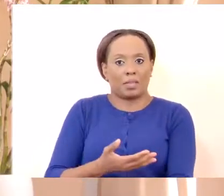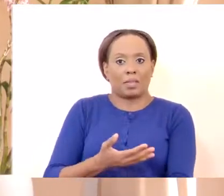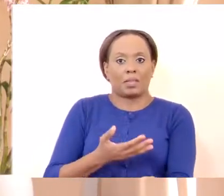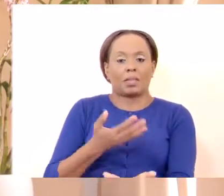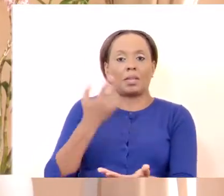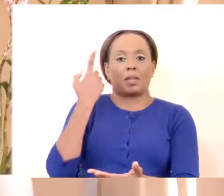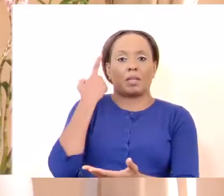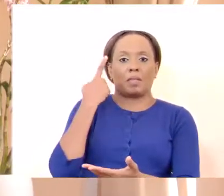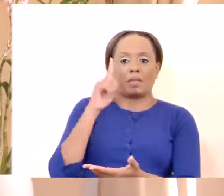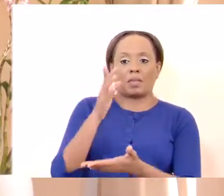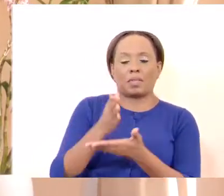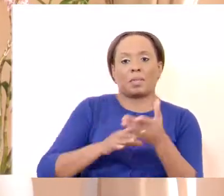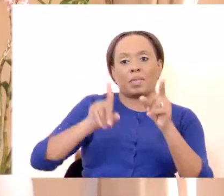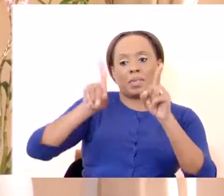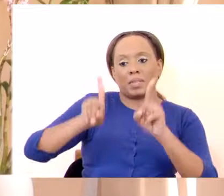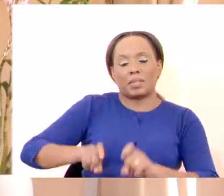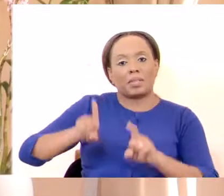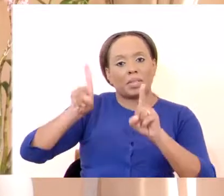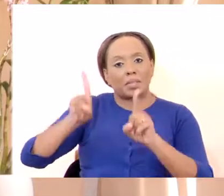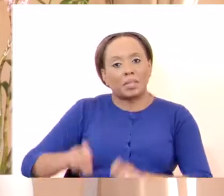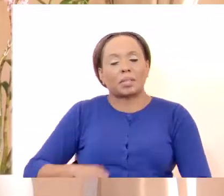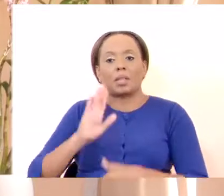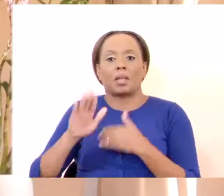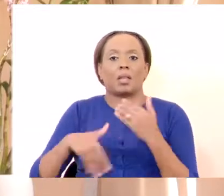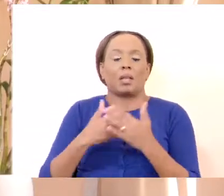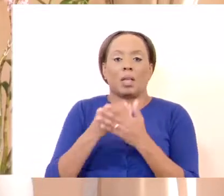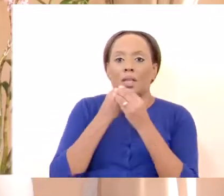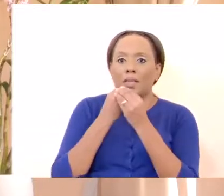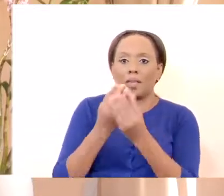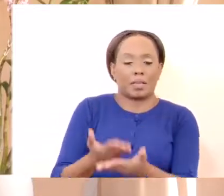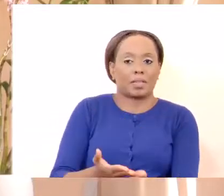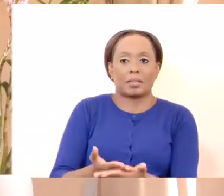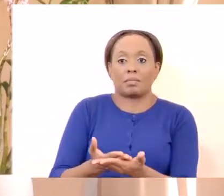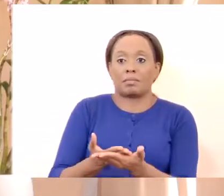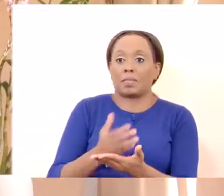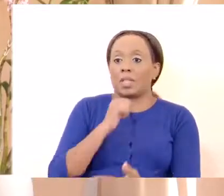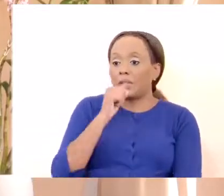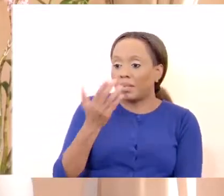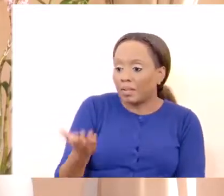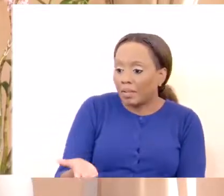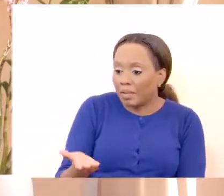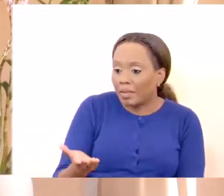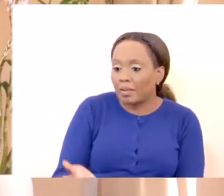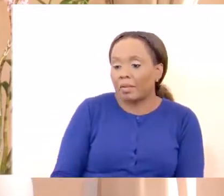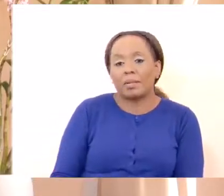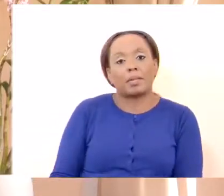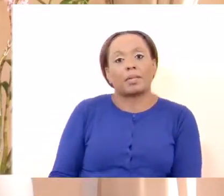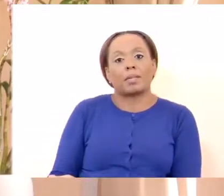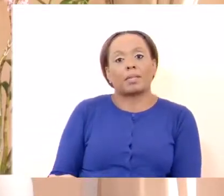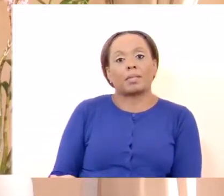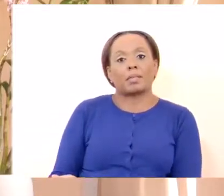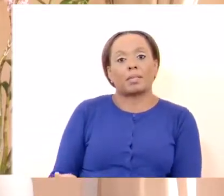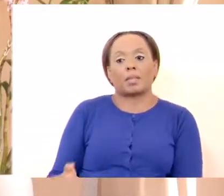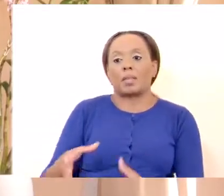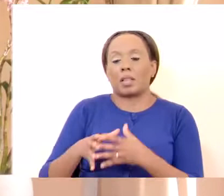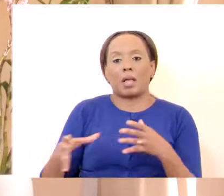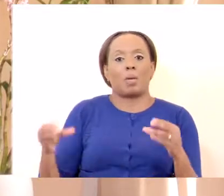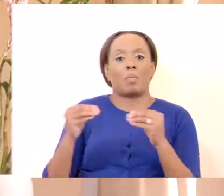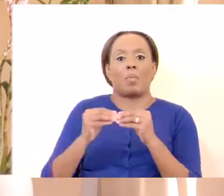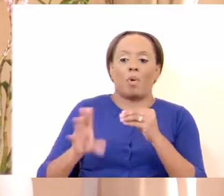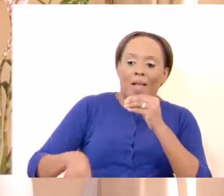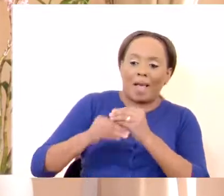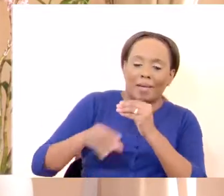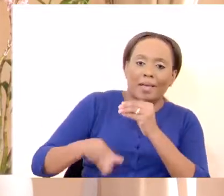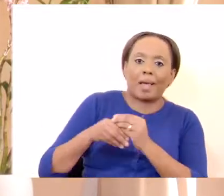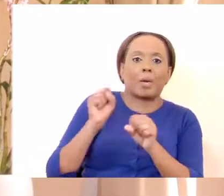accompany some of the samples, all of the information was not there. In some cases, we didn't have information, and a lot of work had to be done in